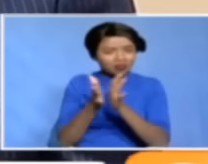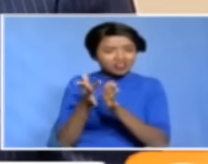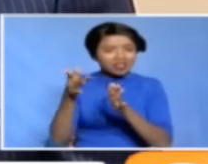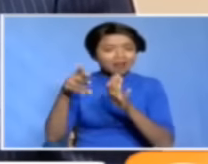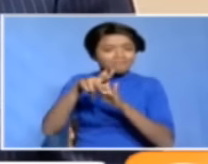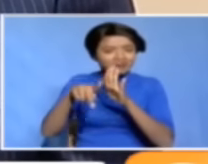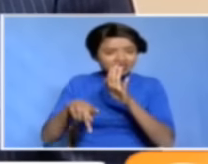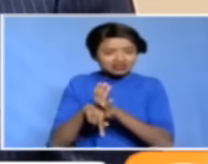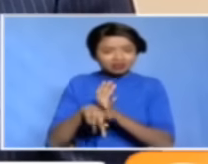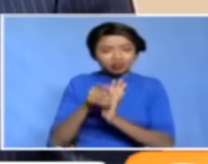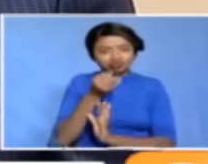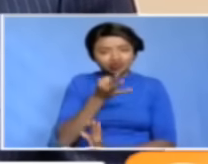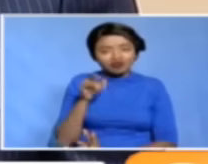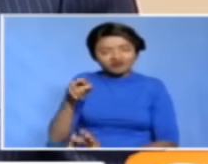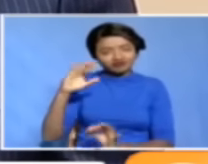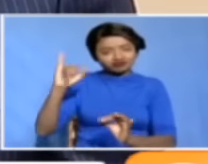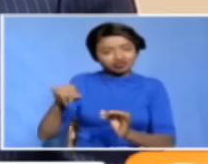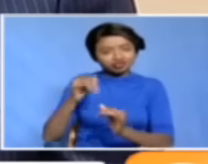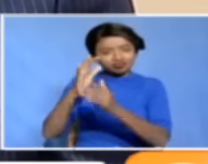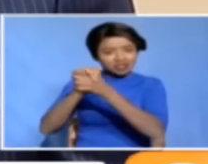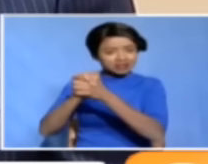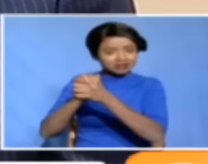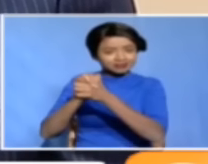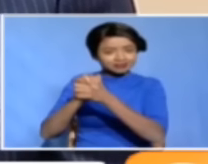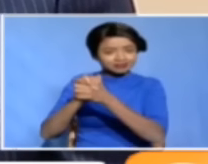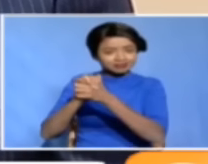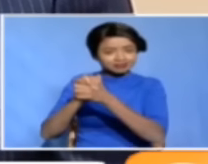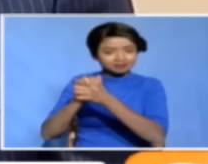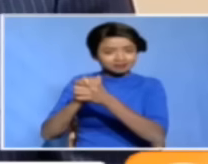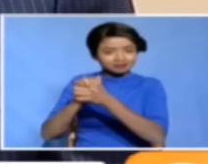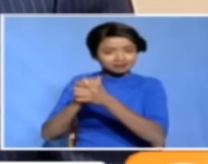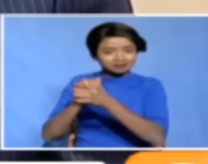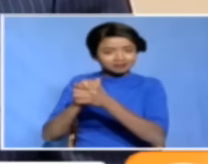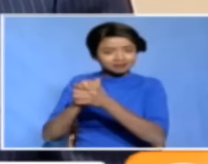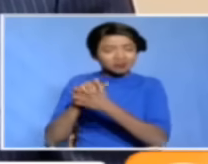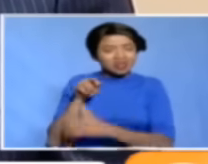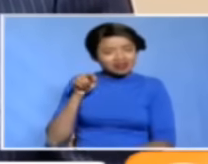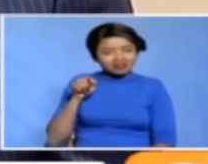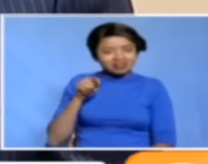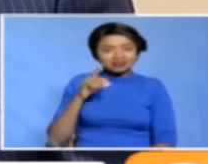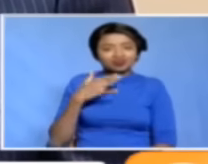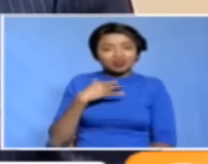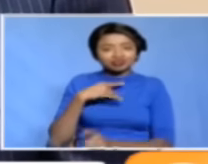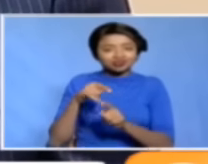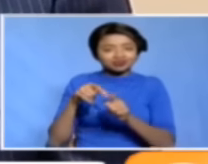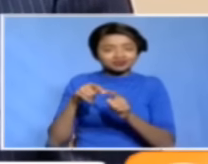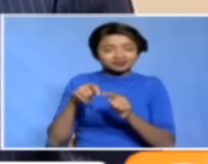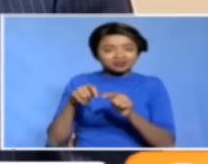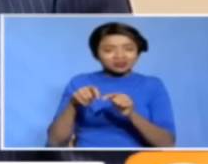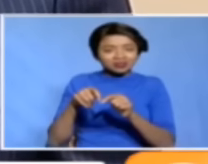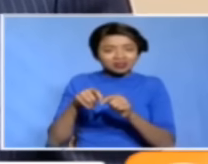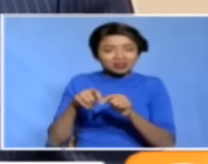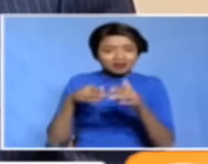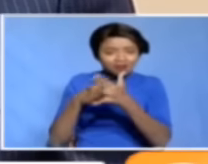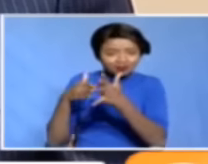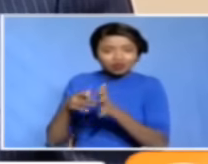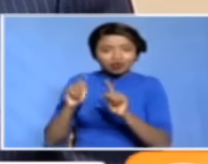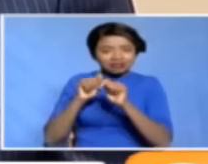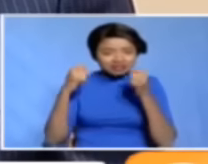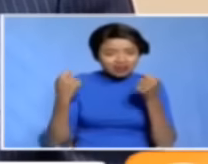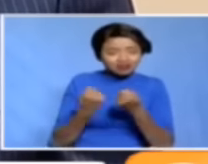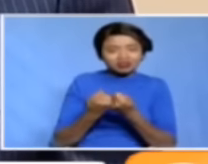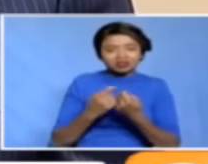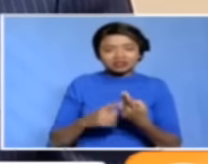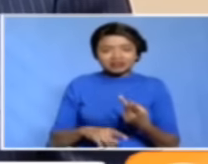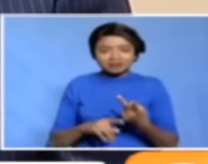Party was formed to make sure that we kill ethnic politics, we create a national platform,